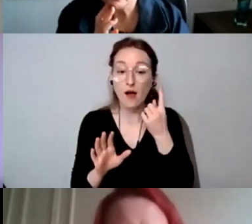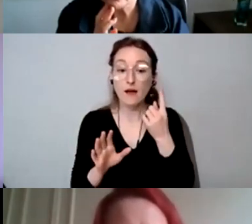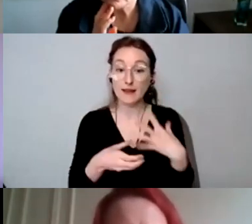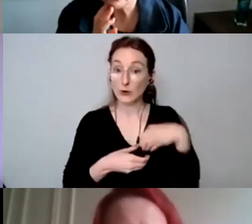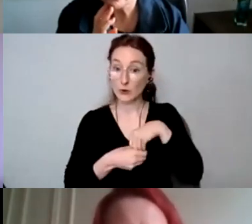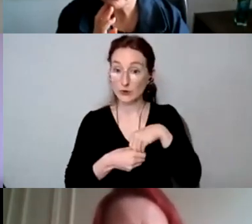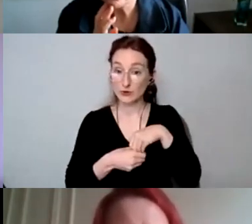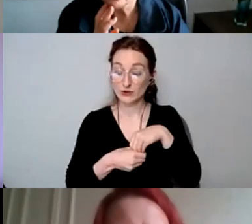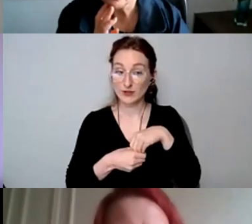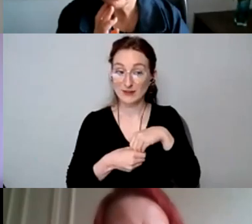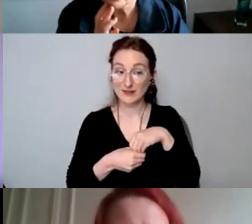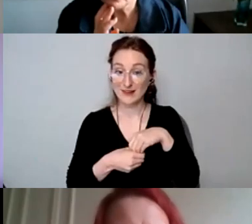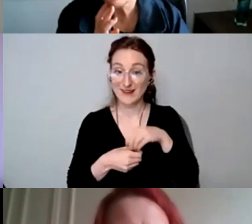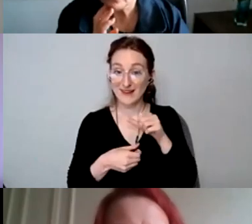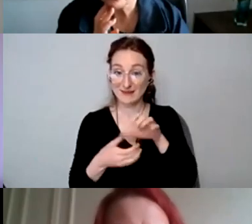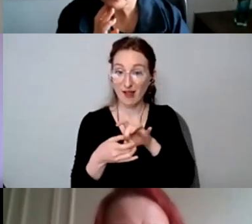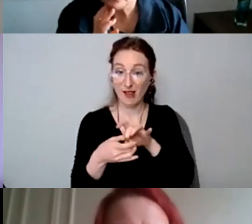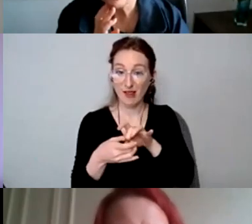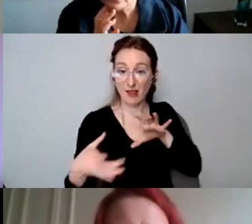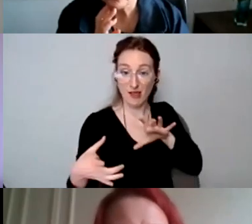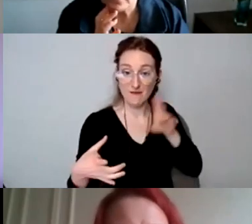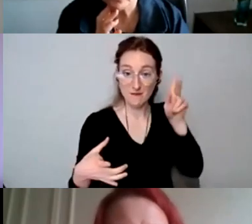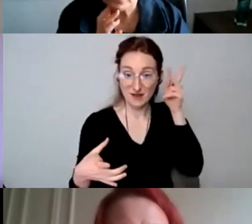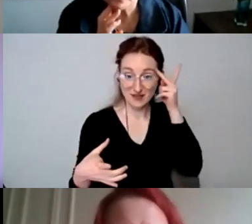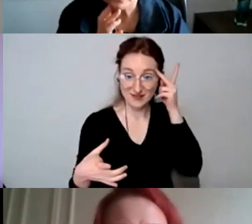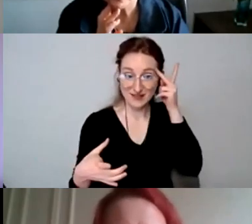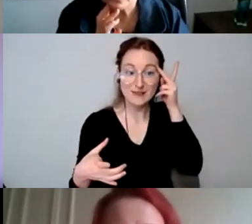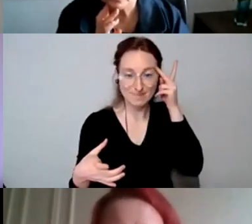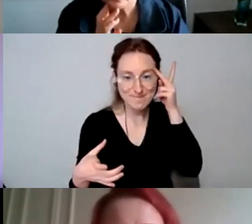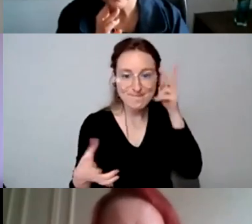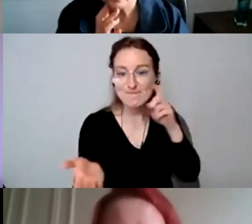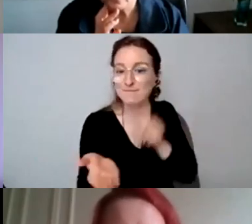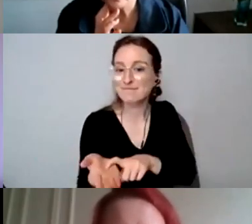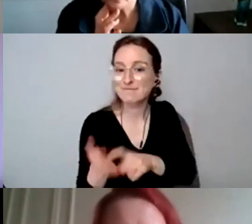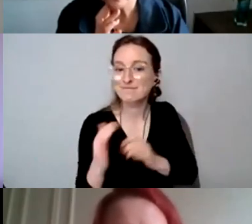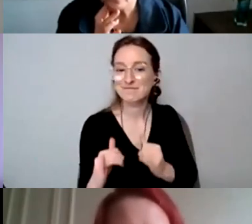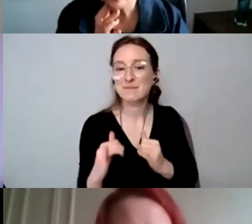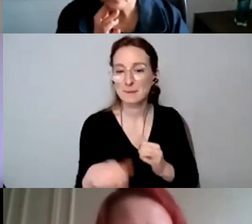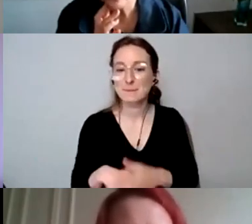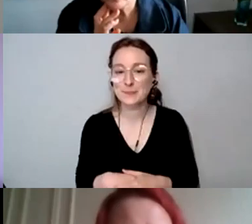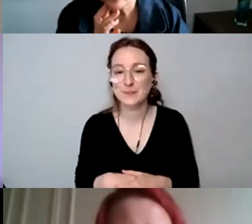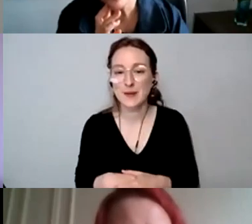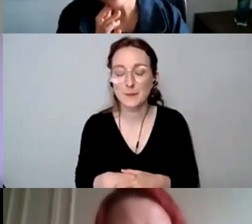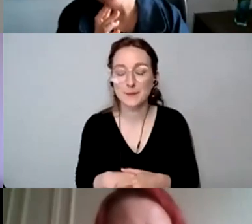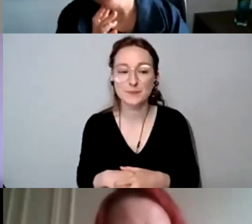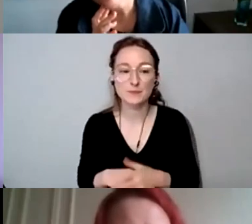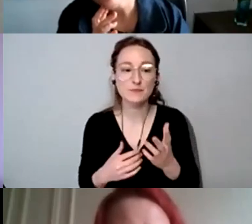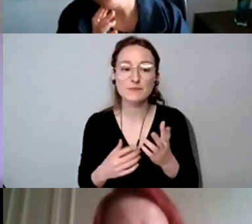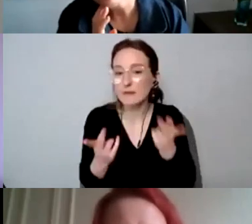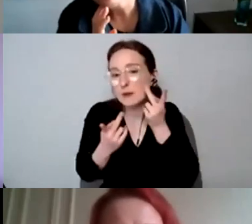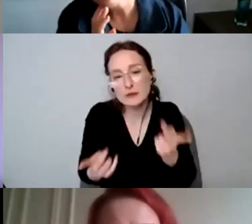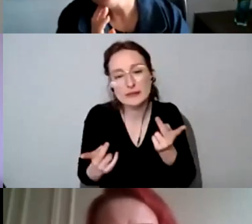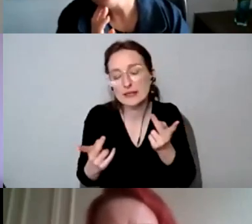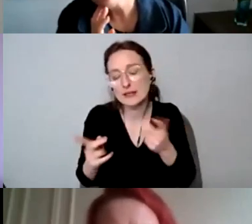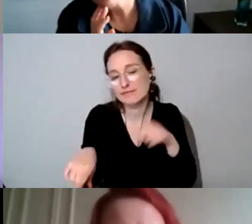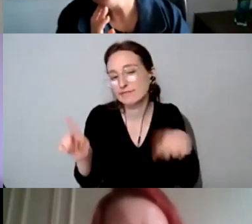inclusia is something that I definitely have observed myself too. those, and you can see it in many ways.